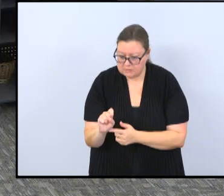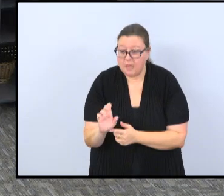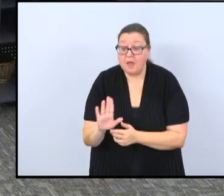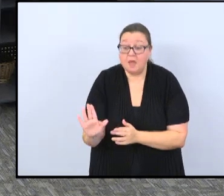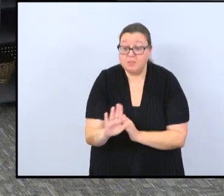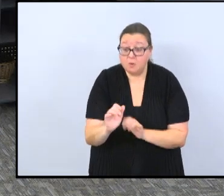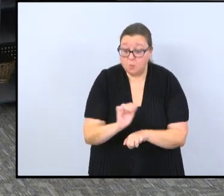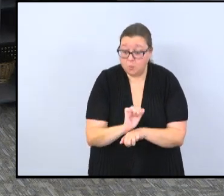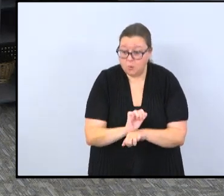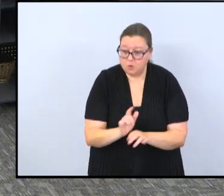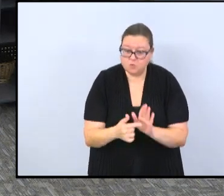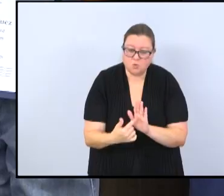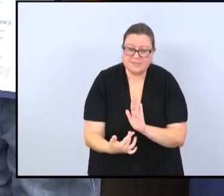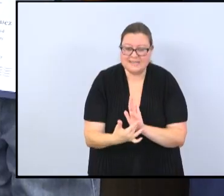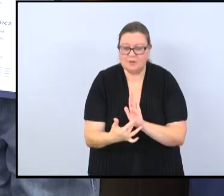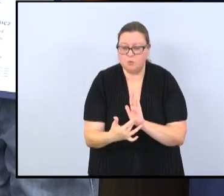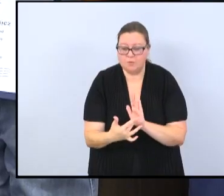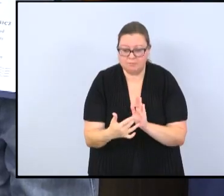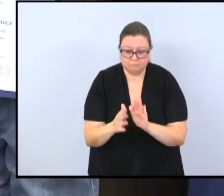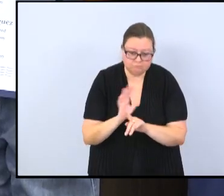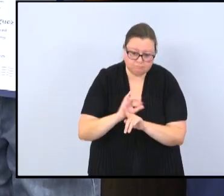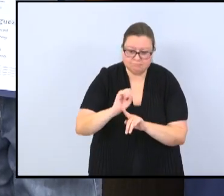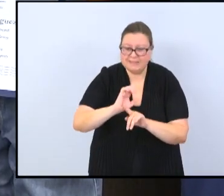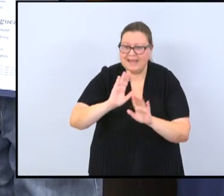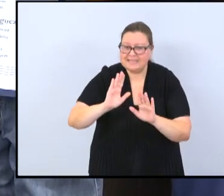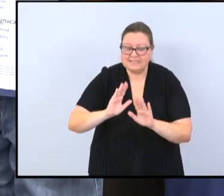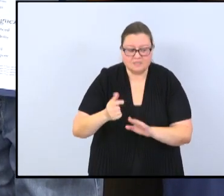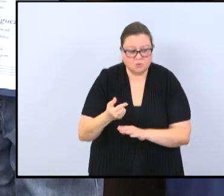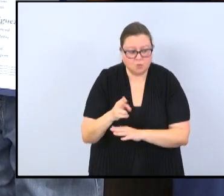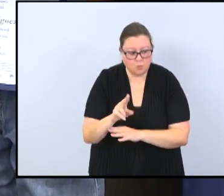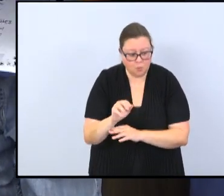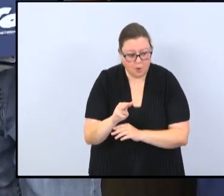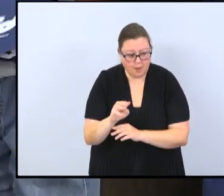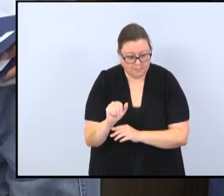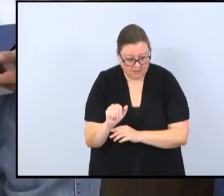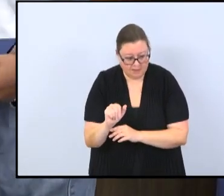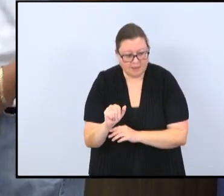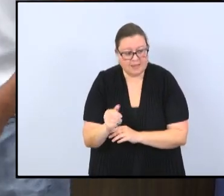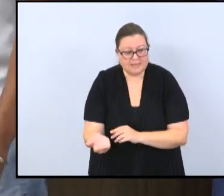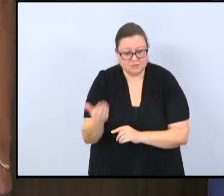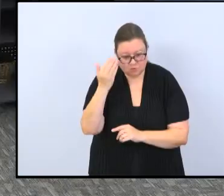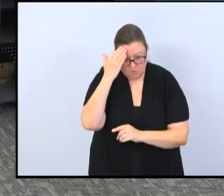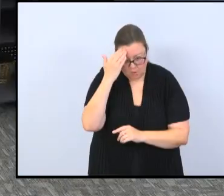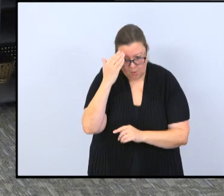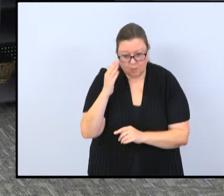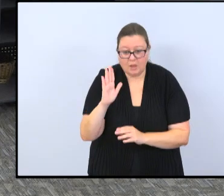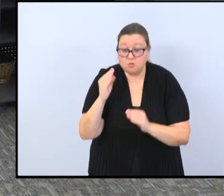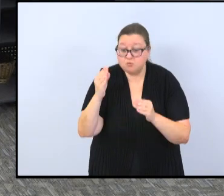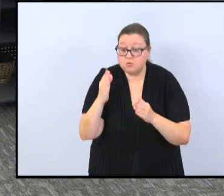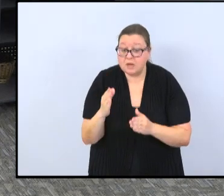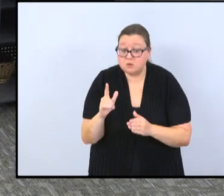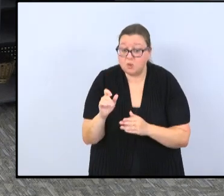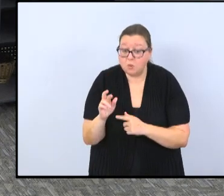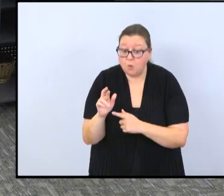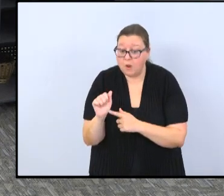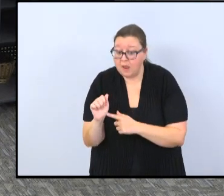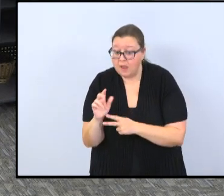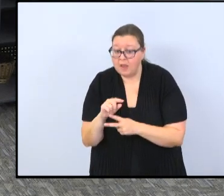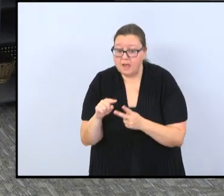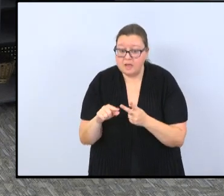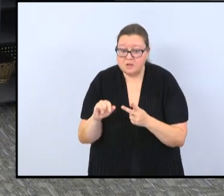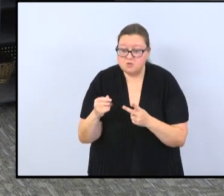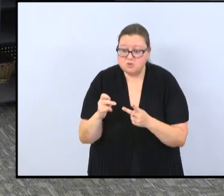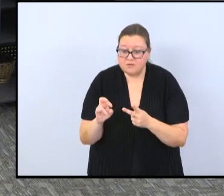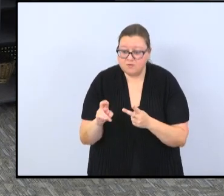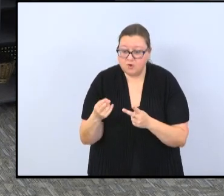technical excellence for which Guama is known. Their instructor is Gustavo Vargas Laura, with the support of Guama coordinator Jennifer